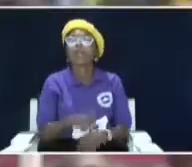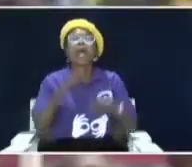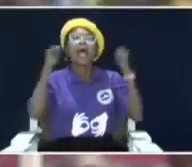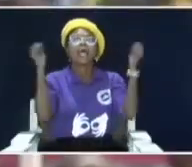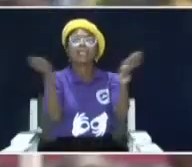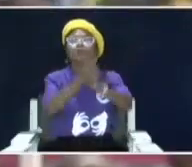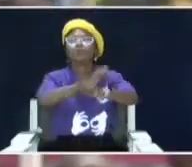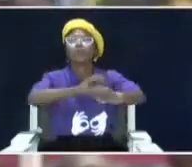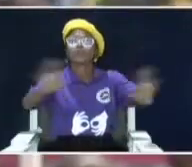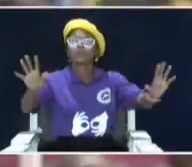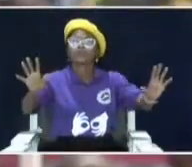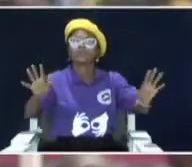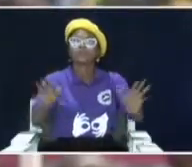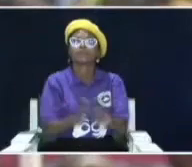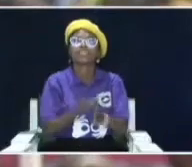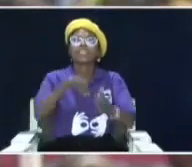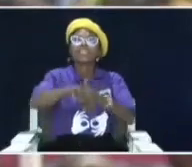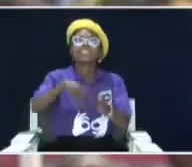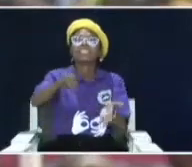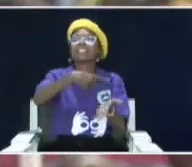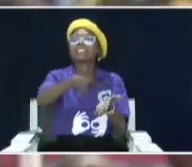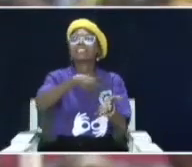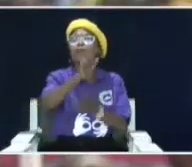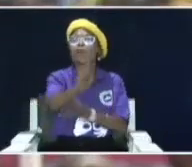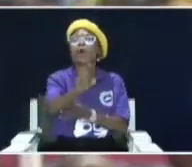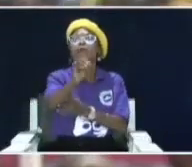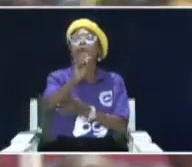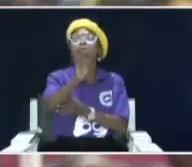Hallelujah. In